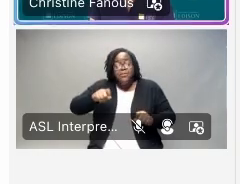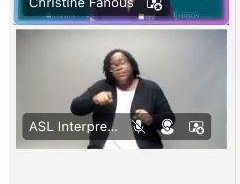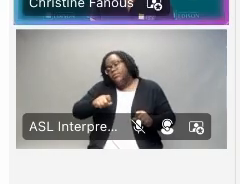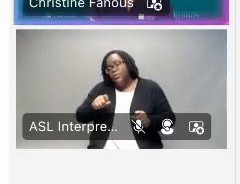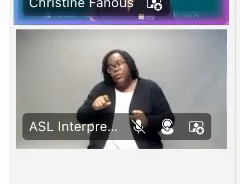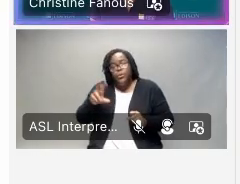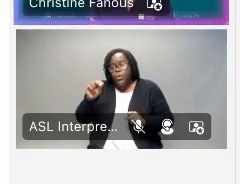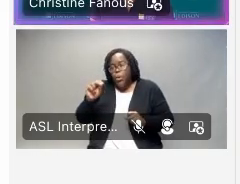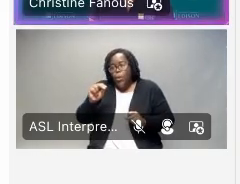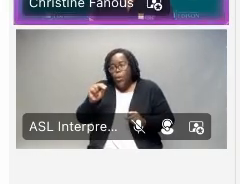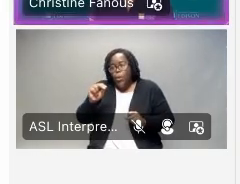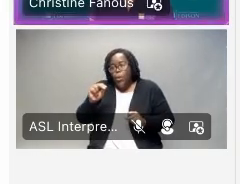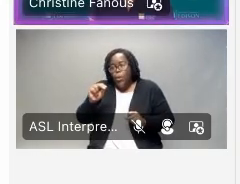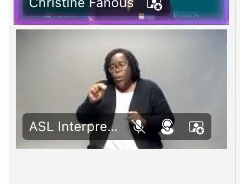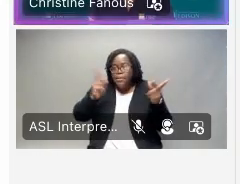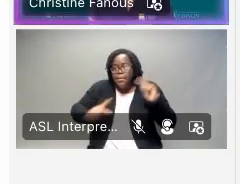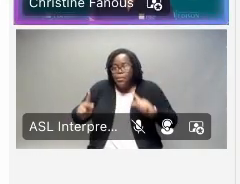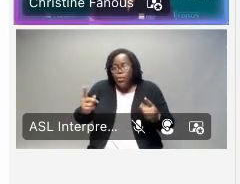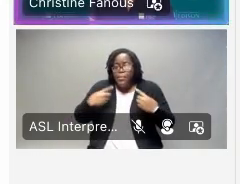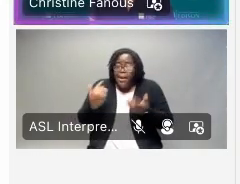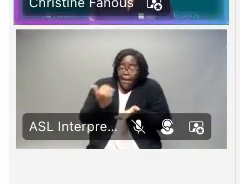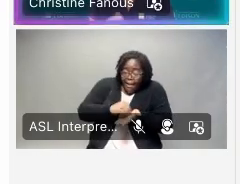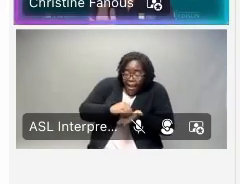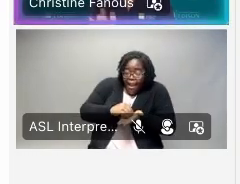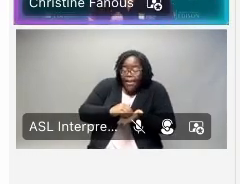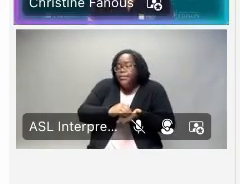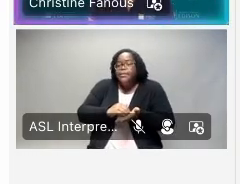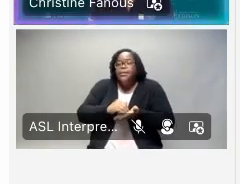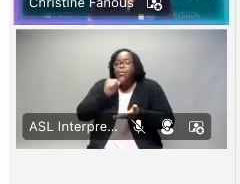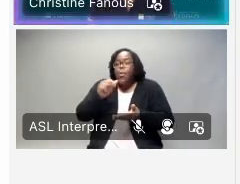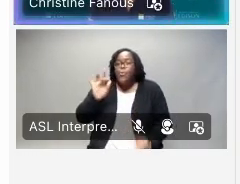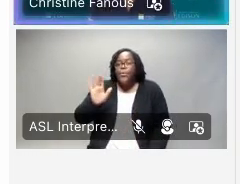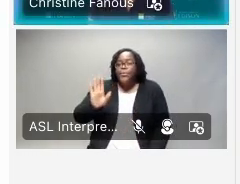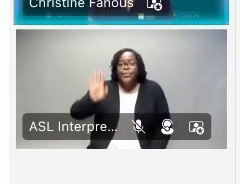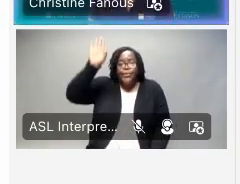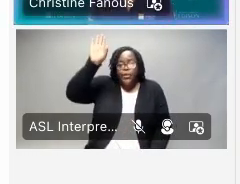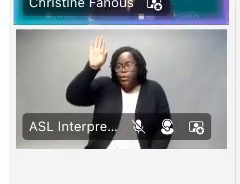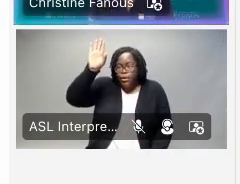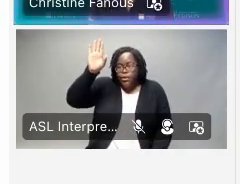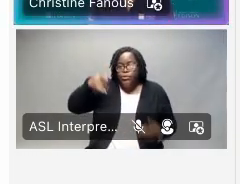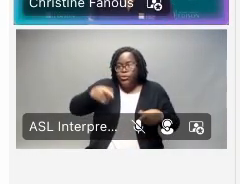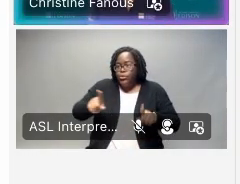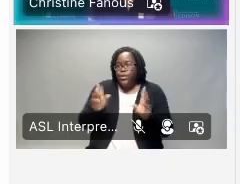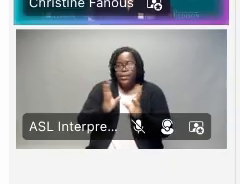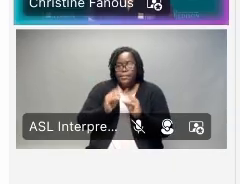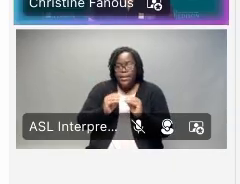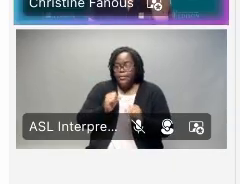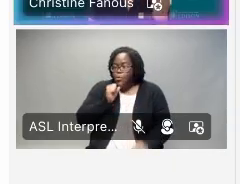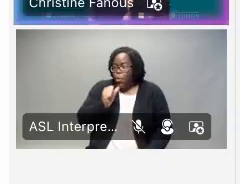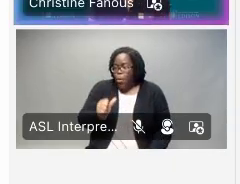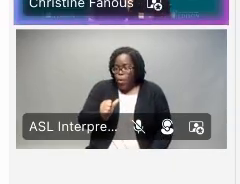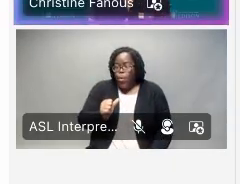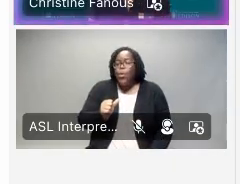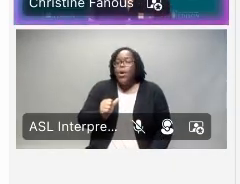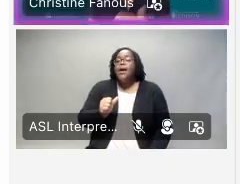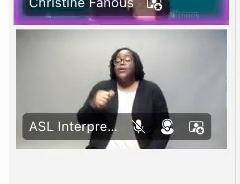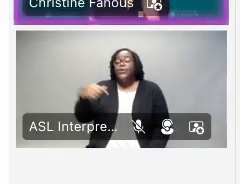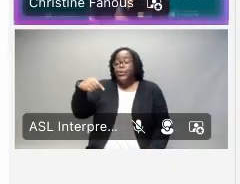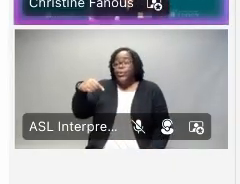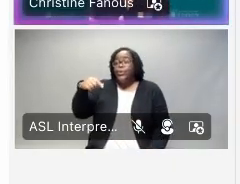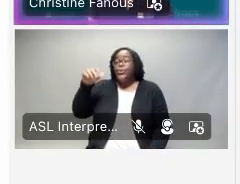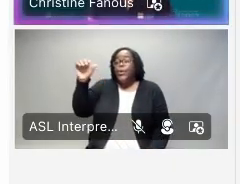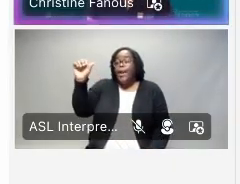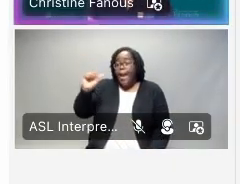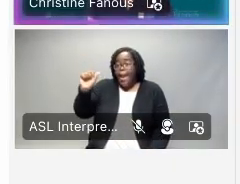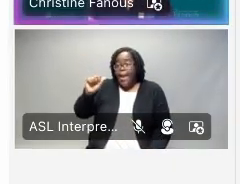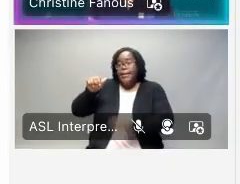this meeting. So let me repeat that. We will not be using the raise your hand feature during this meeting. We will be taking the questions through